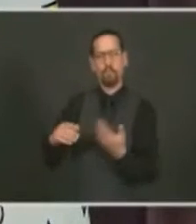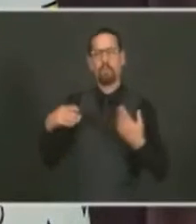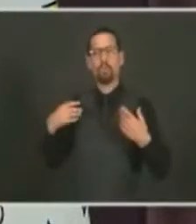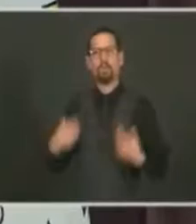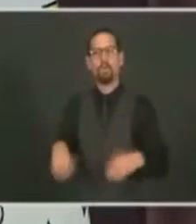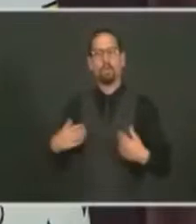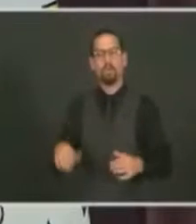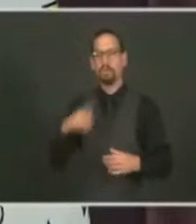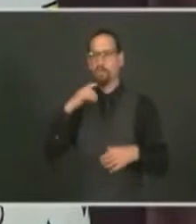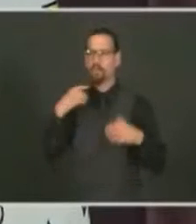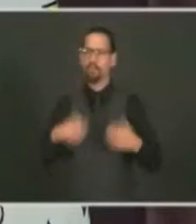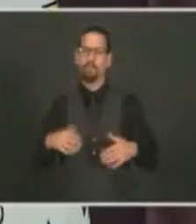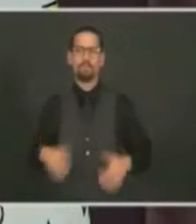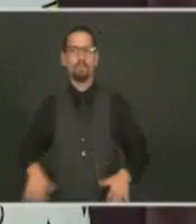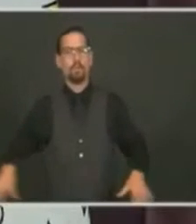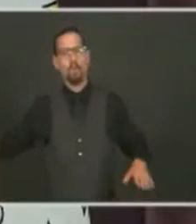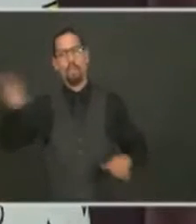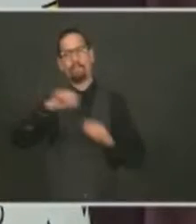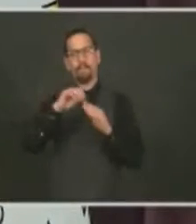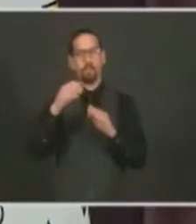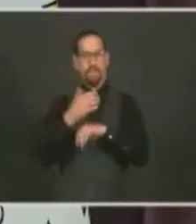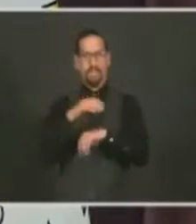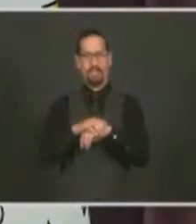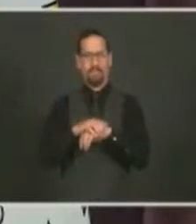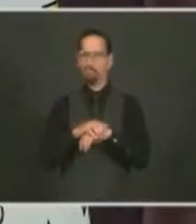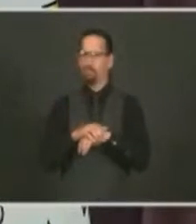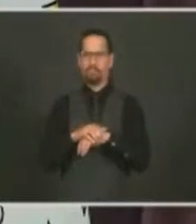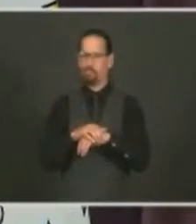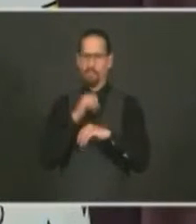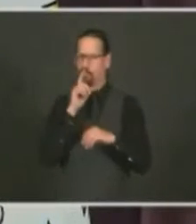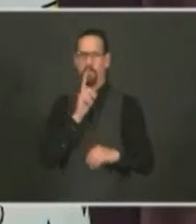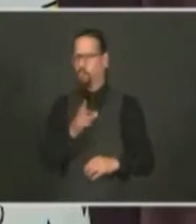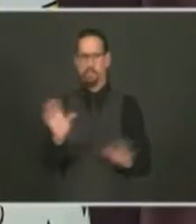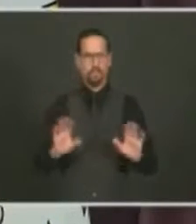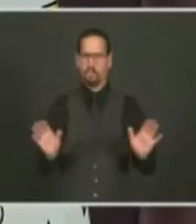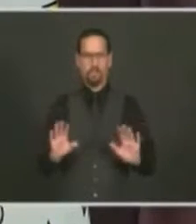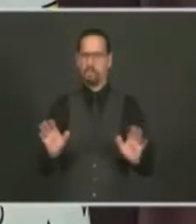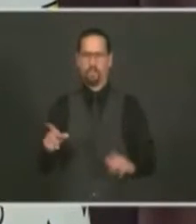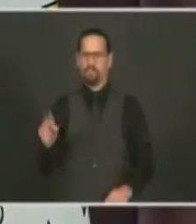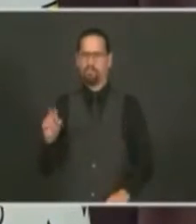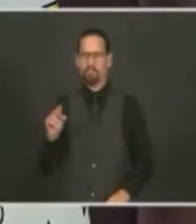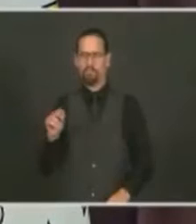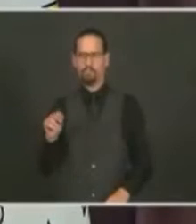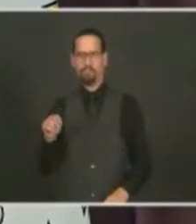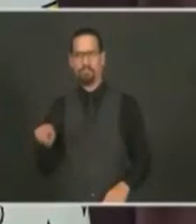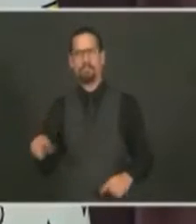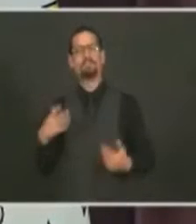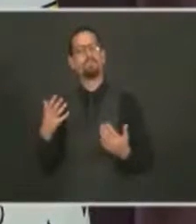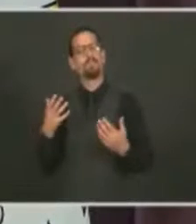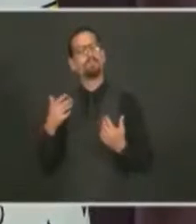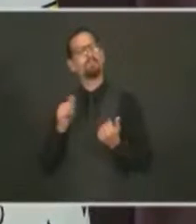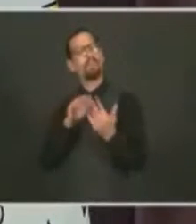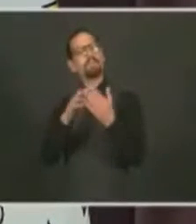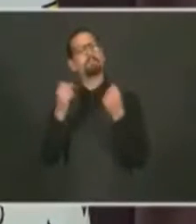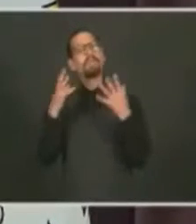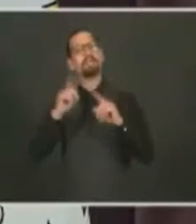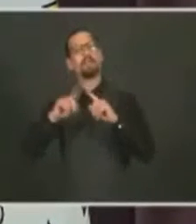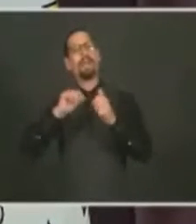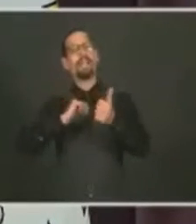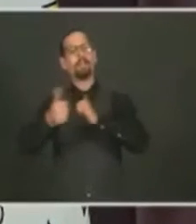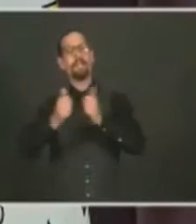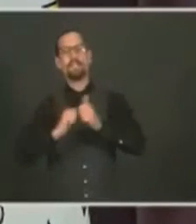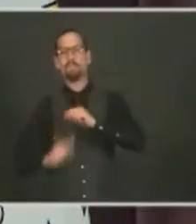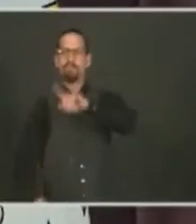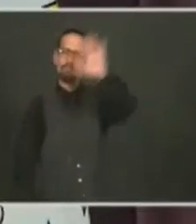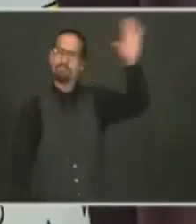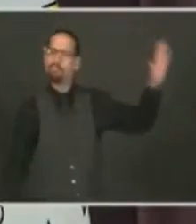as you mentioned. I mean, in fact, if anything, they're facing a lot of competition from nearby Massachusetts and